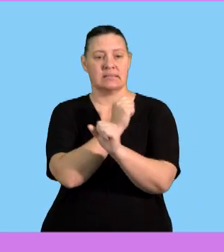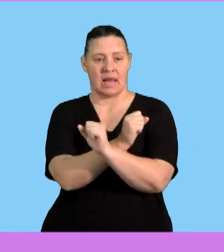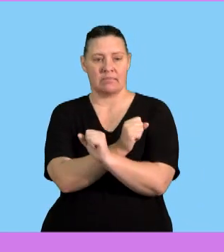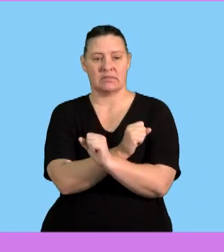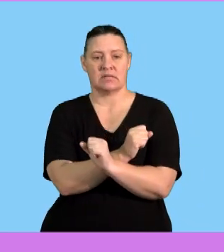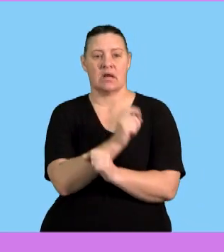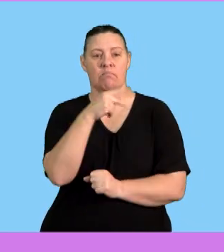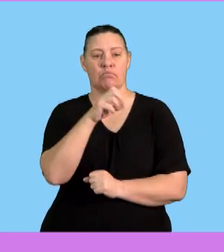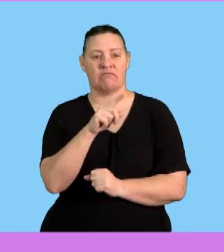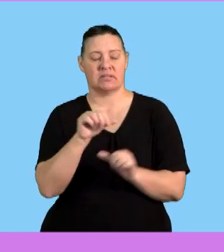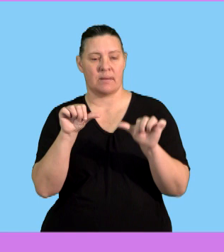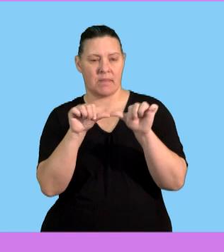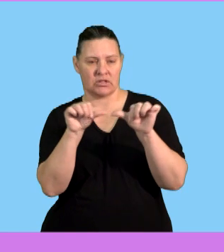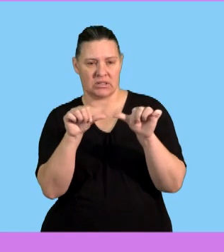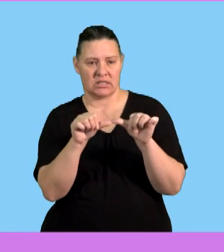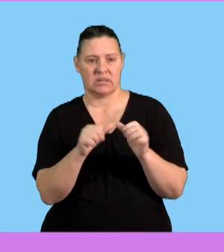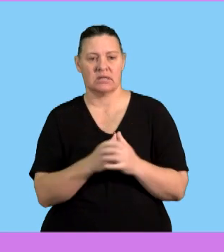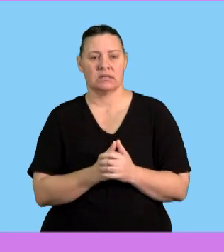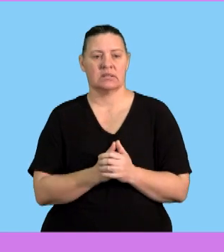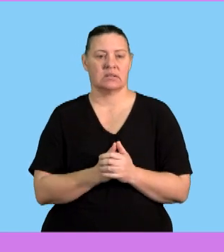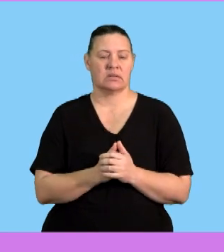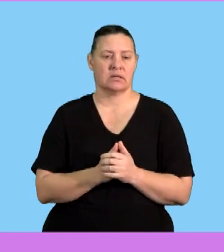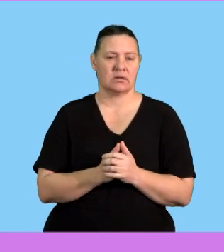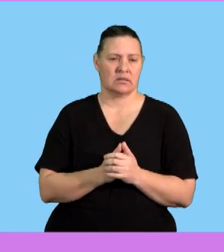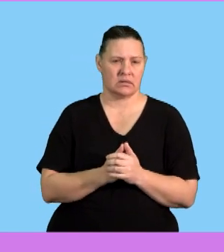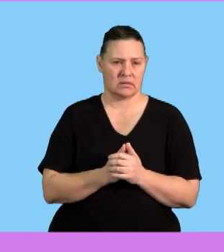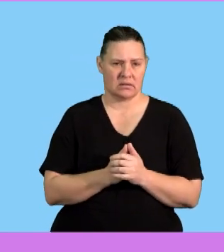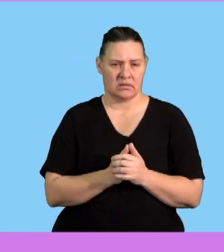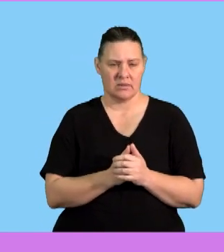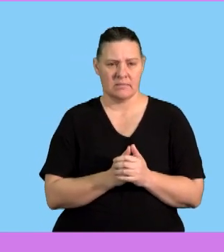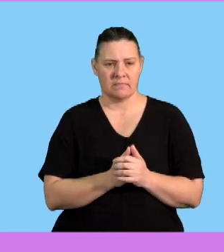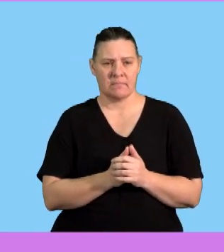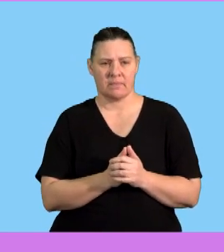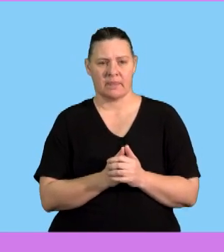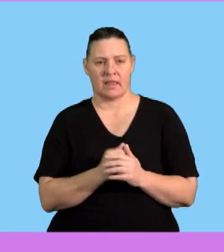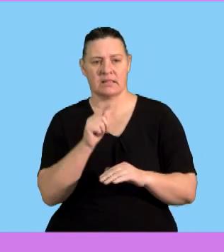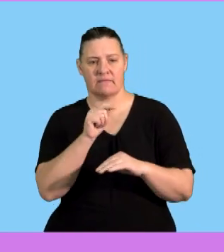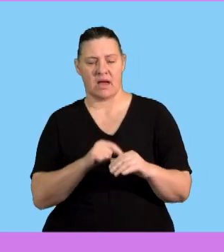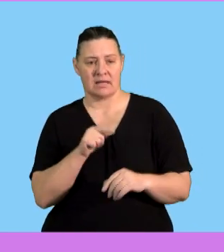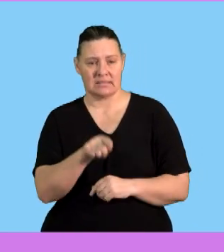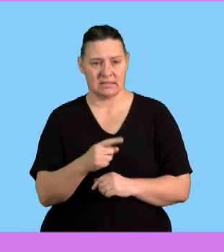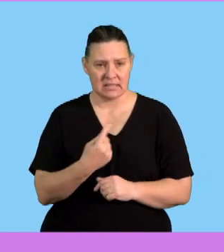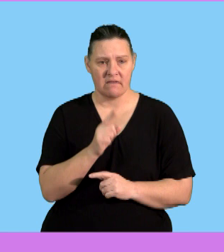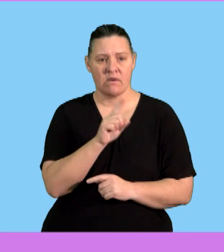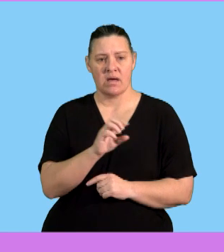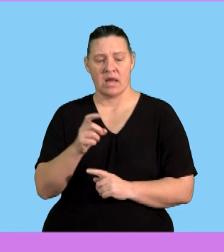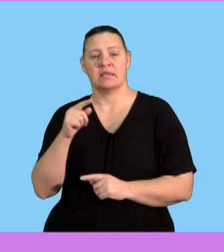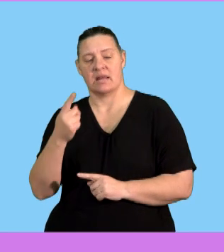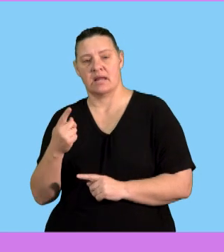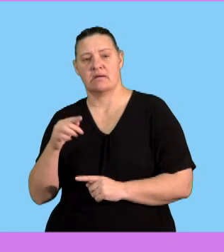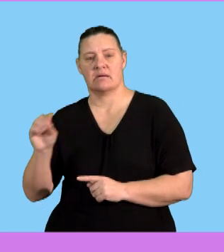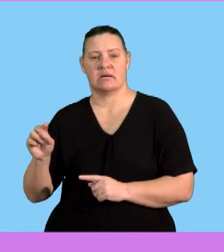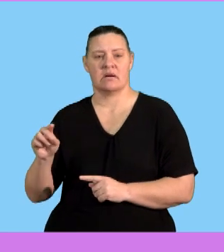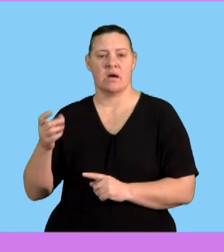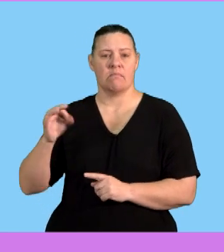profit margin and itself, and that will be the selling price. Or the other